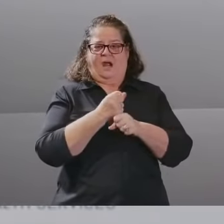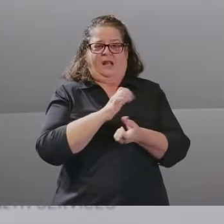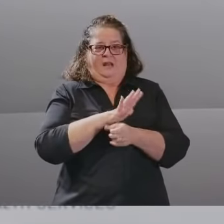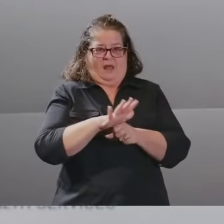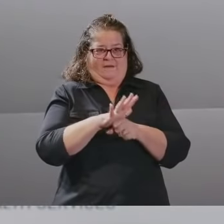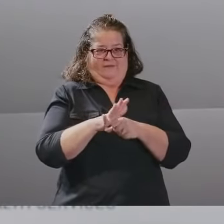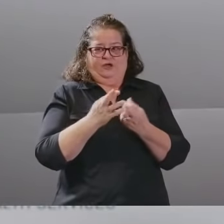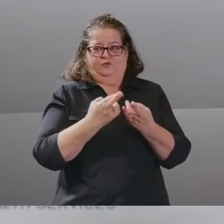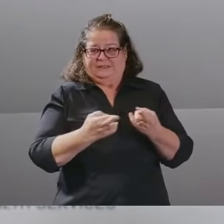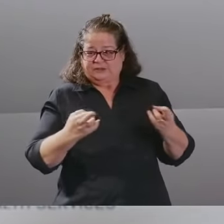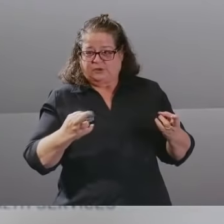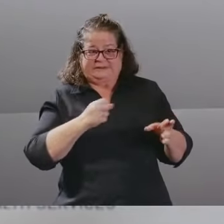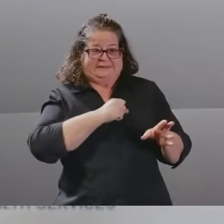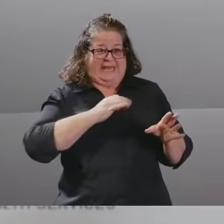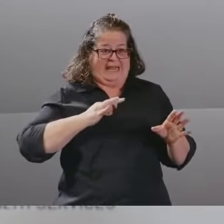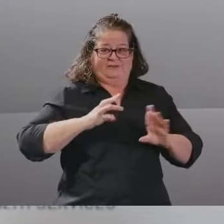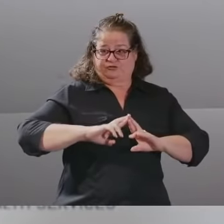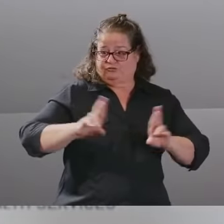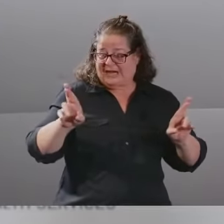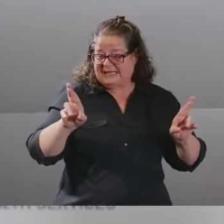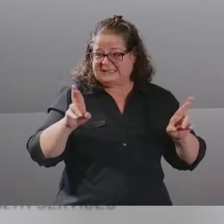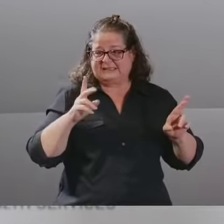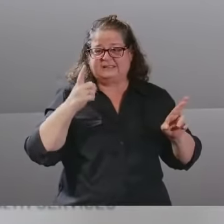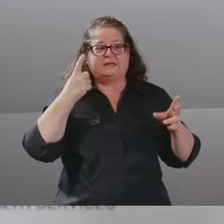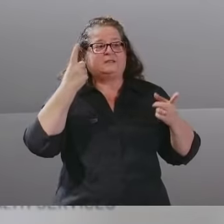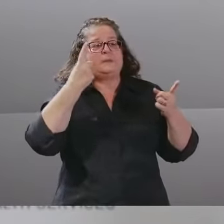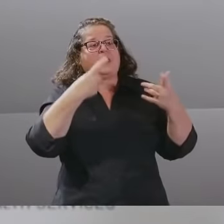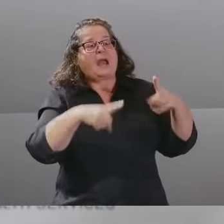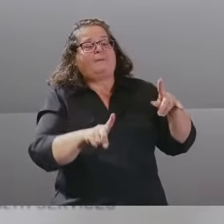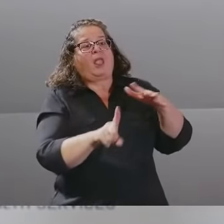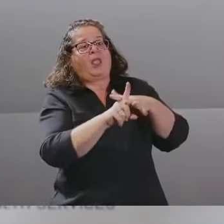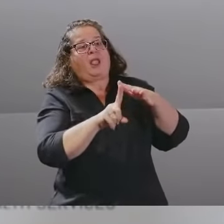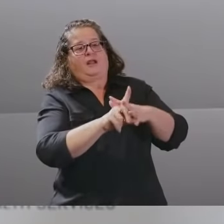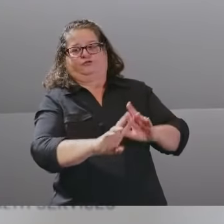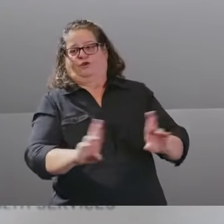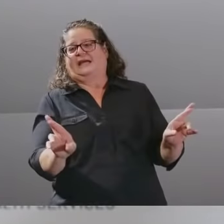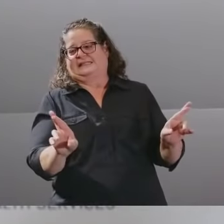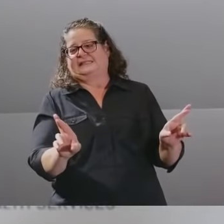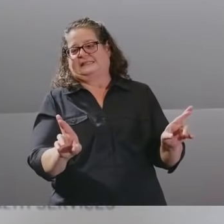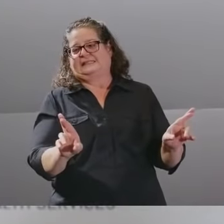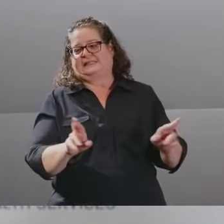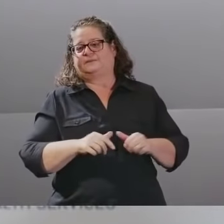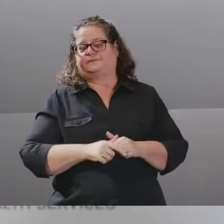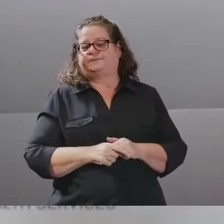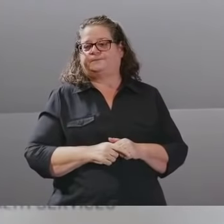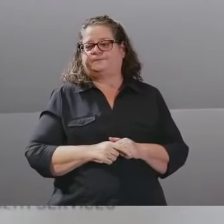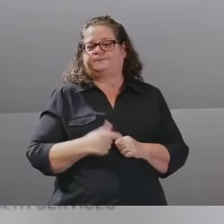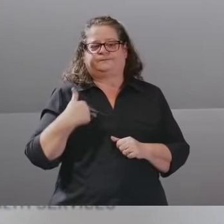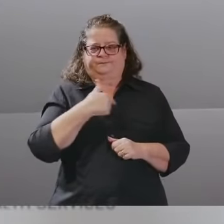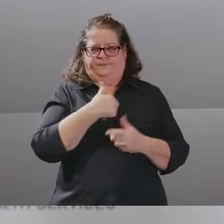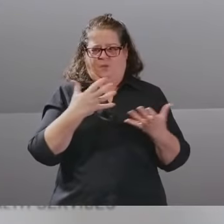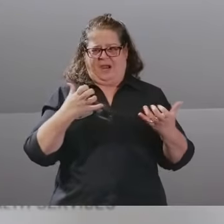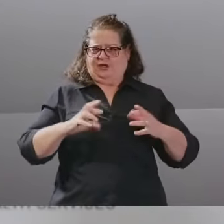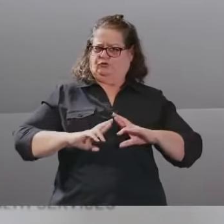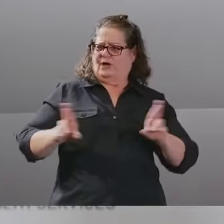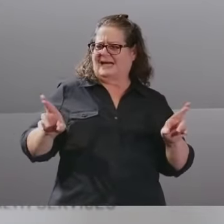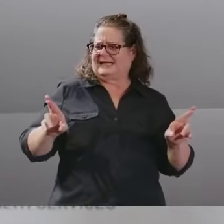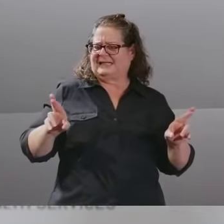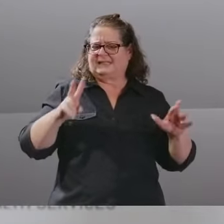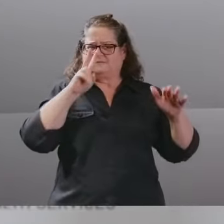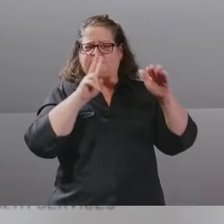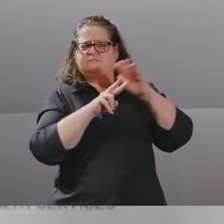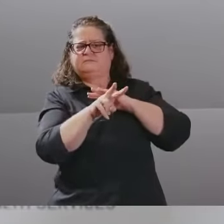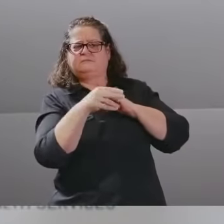prepared for whatever is coming. We won't be flat-footed. We're going to be vigilant and focused the